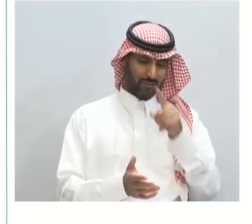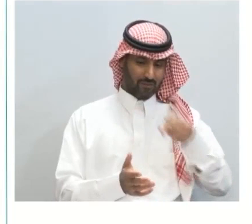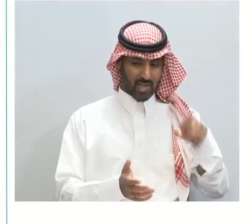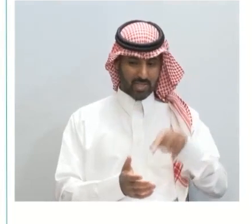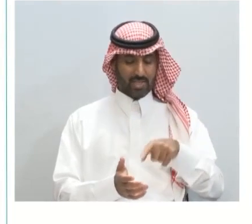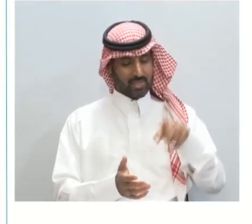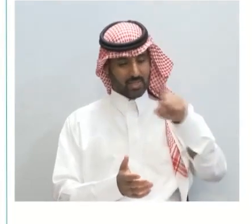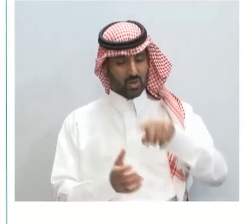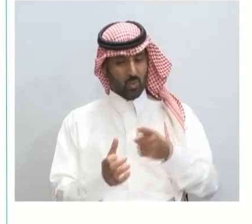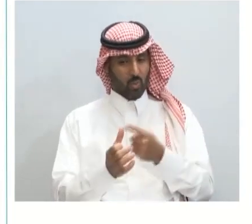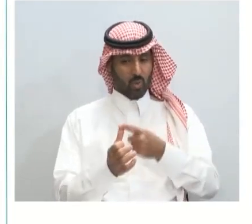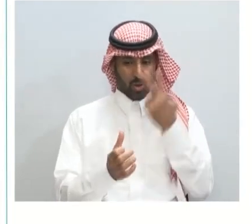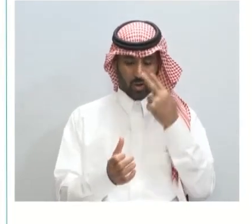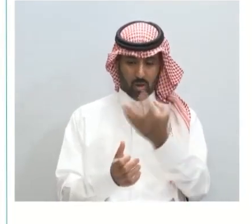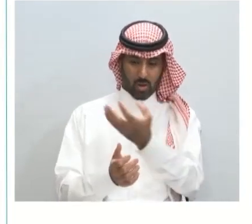questions.